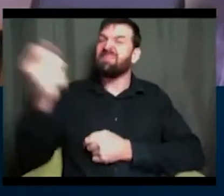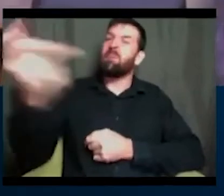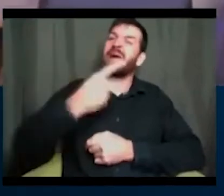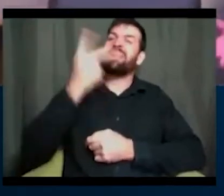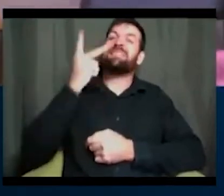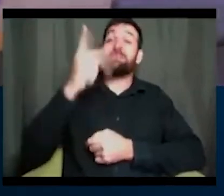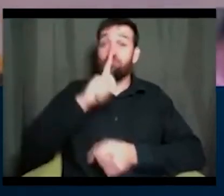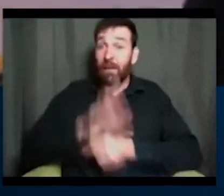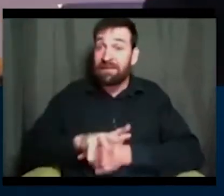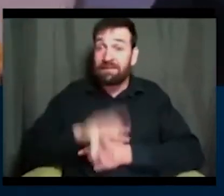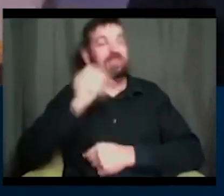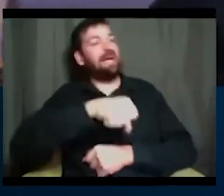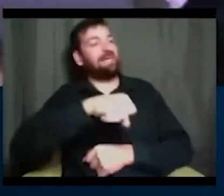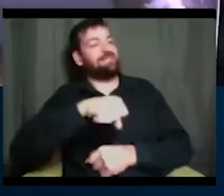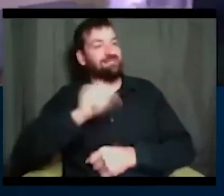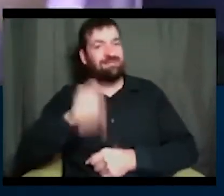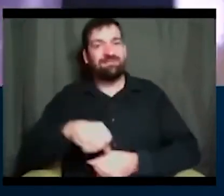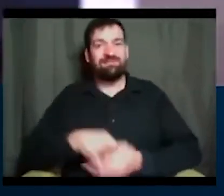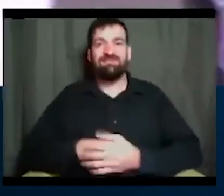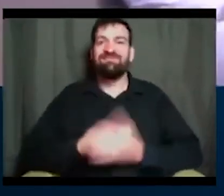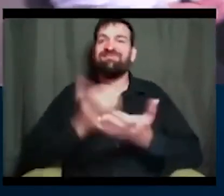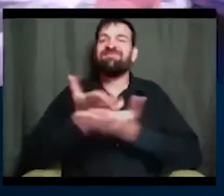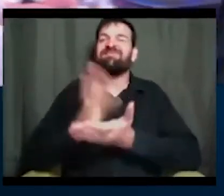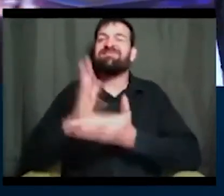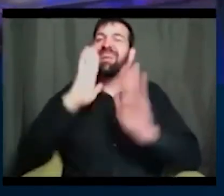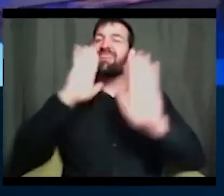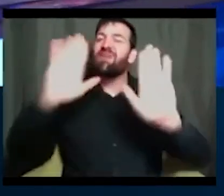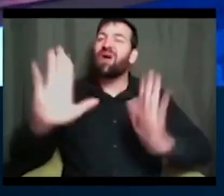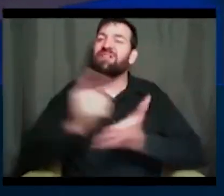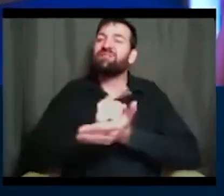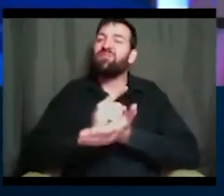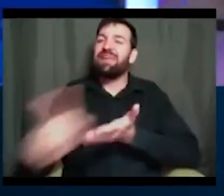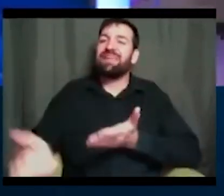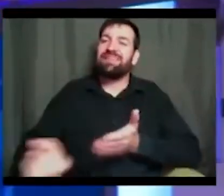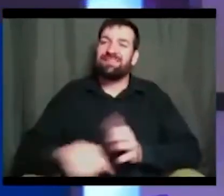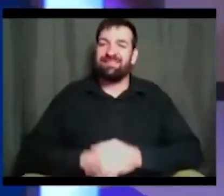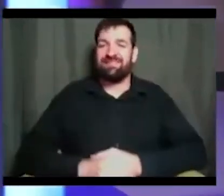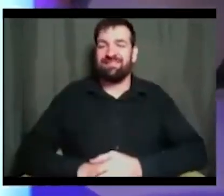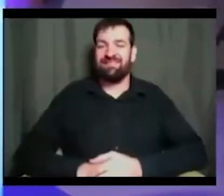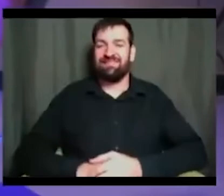guys. Have an awesome week. Yeah. Thank you. See you later.